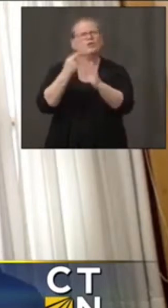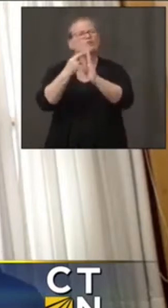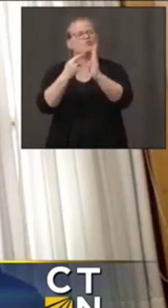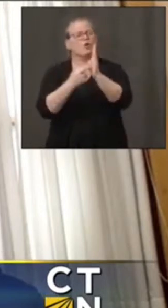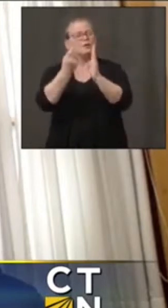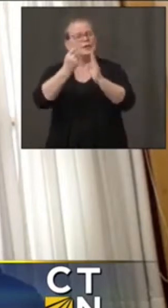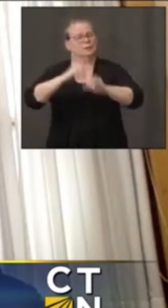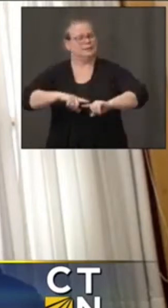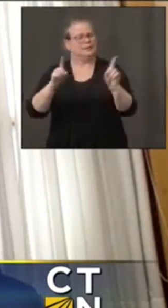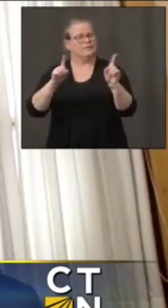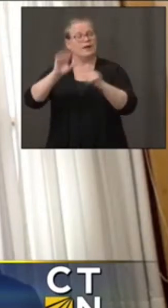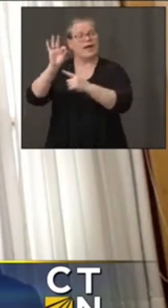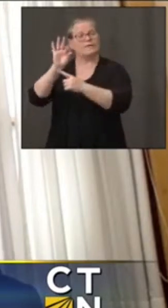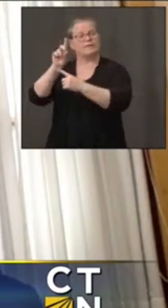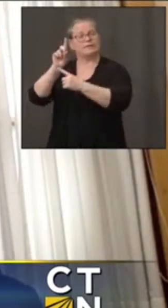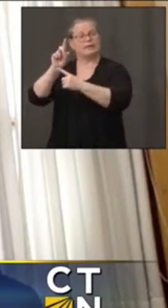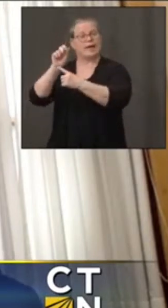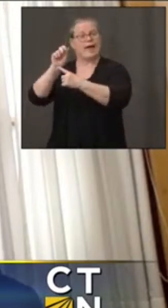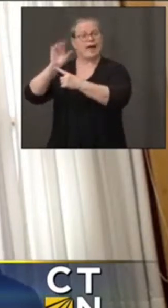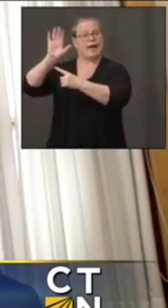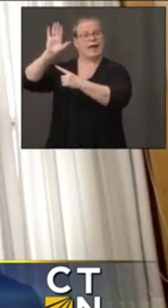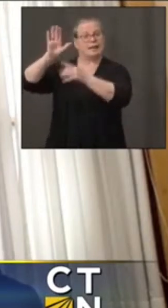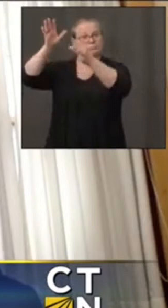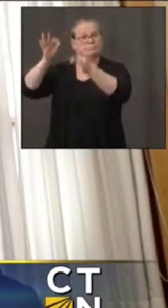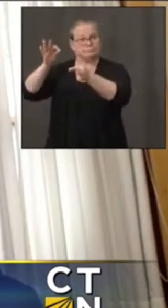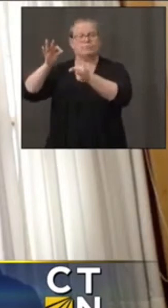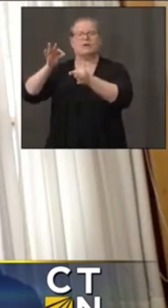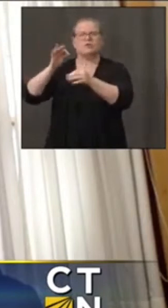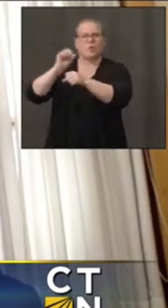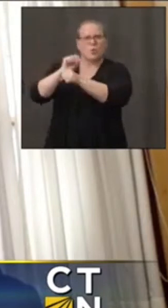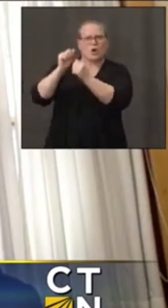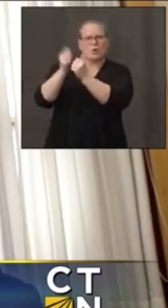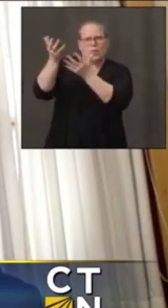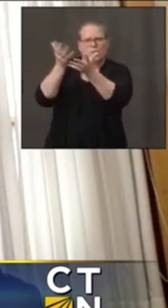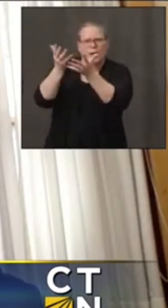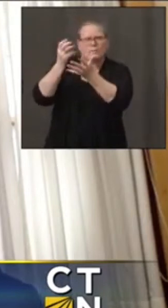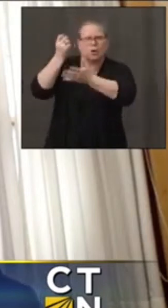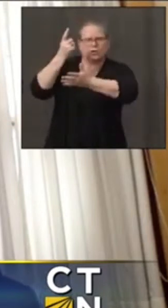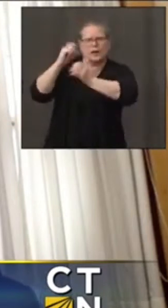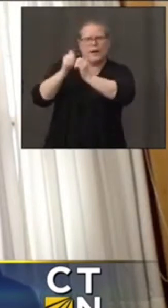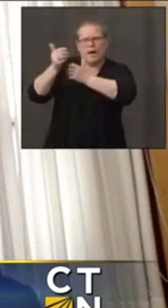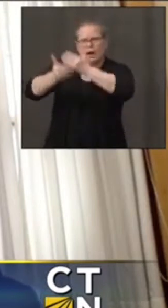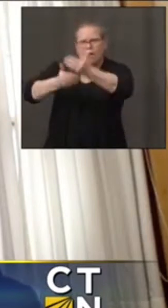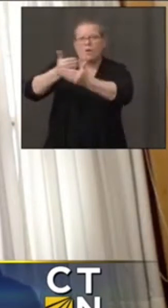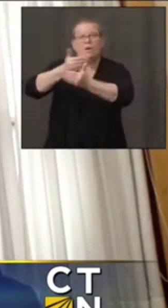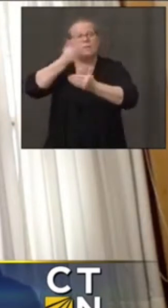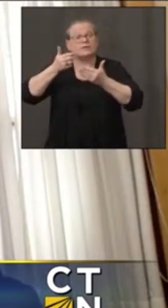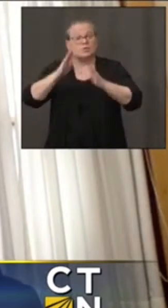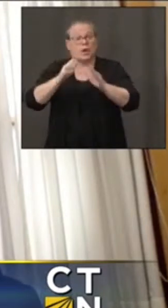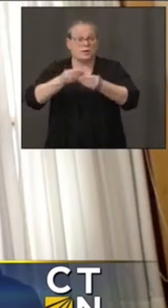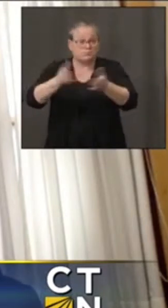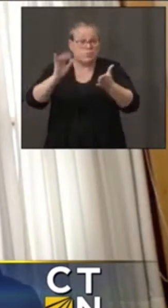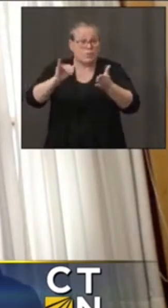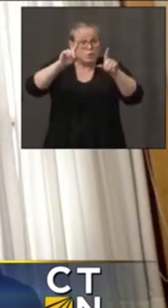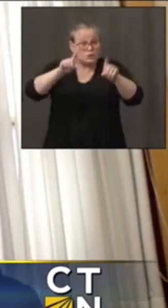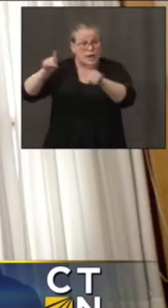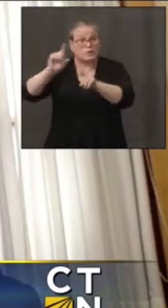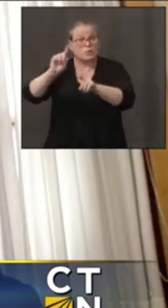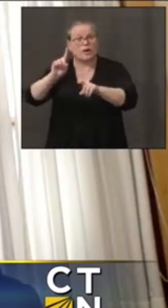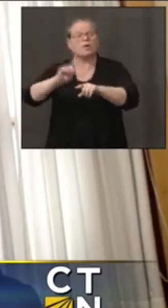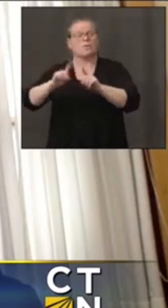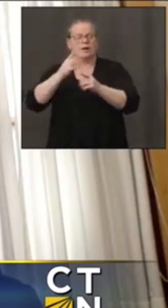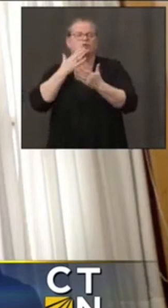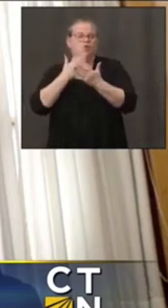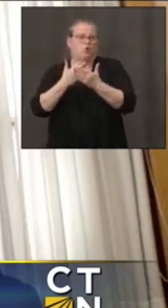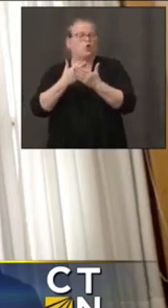FDA. So we're working with them and wrestling through some of the issues that other states are about the best ways to deploy those tests, but it's good to have them in another tool in